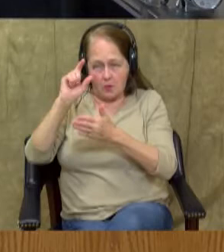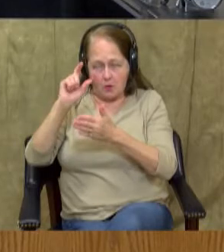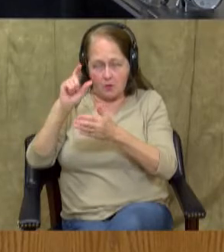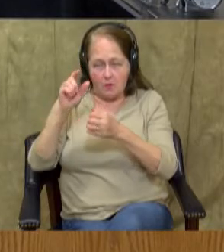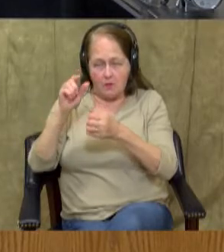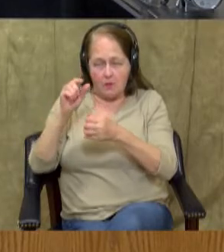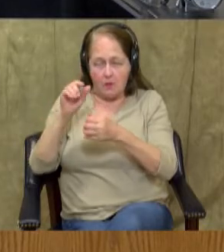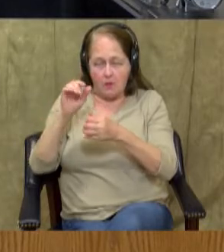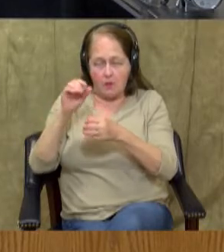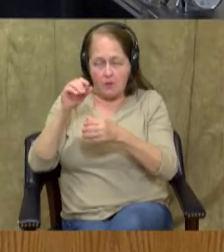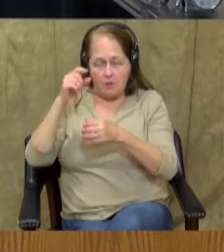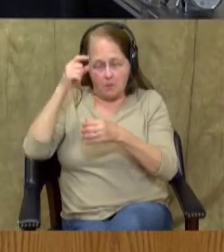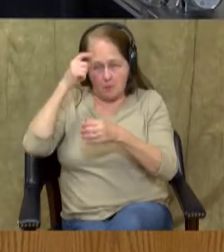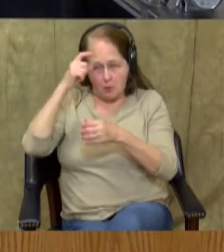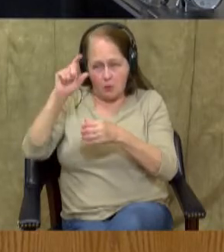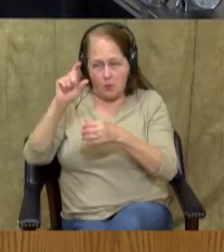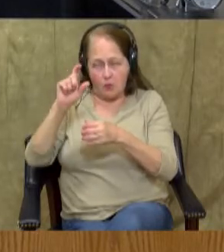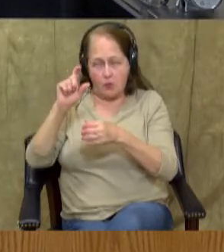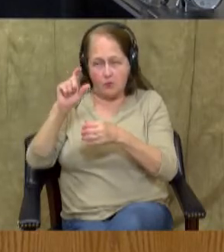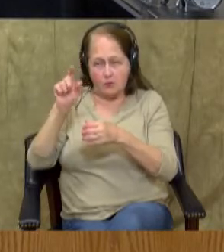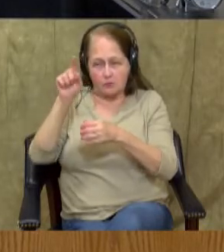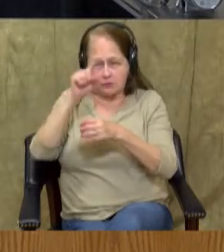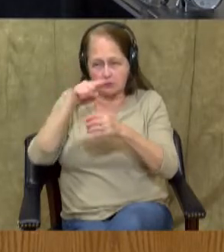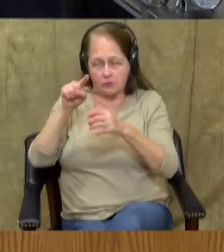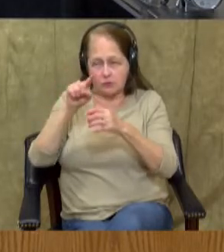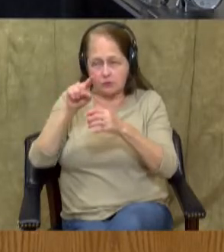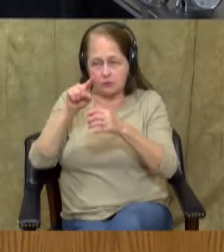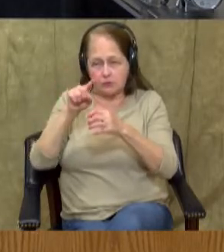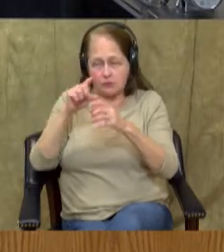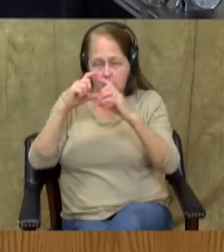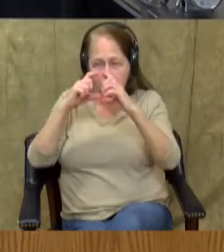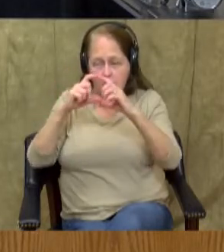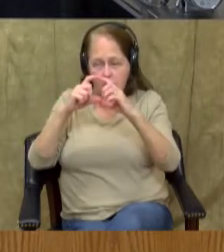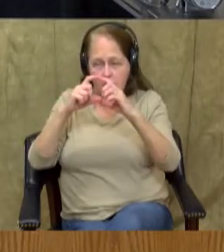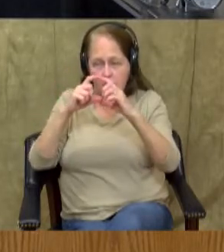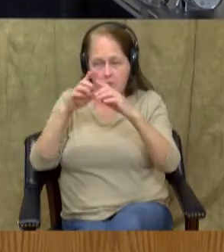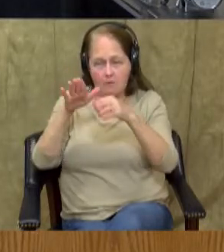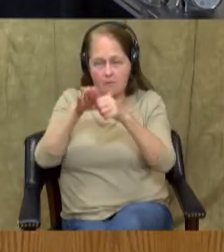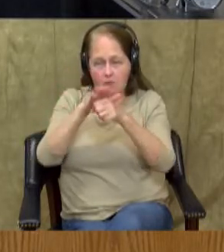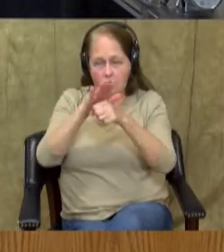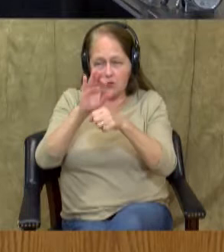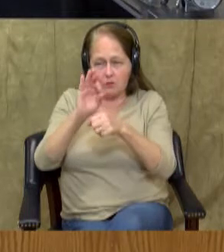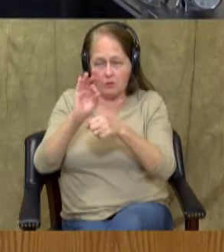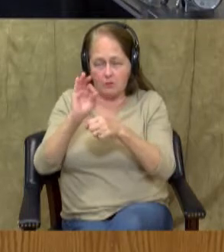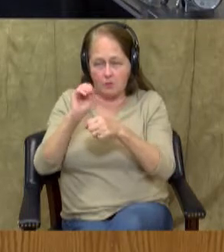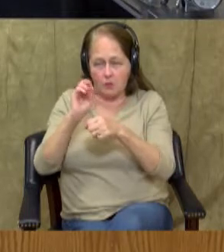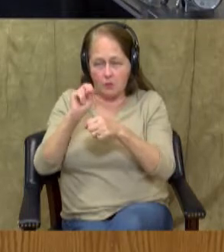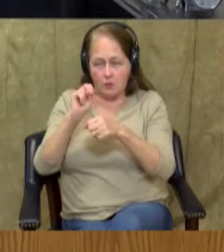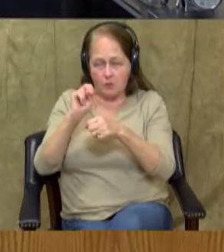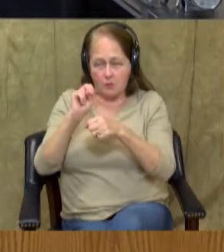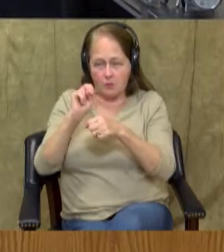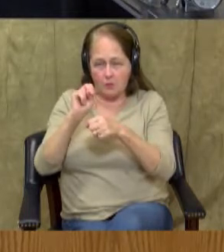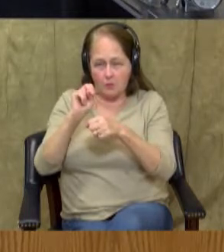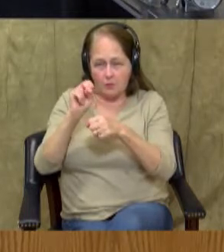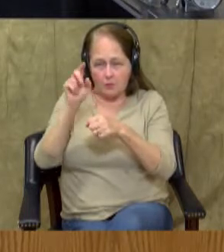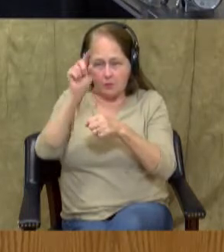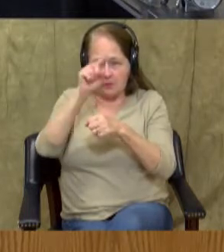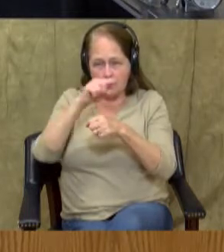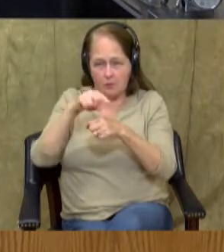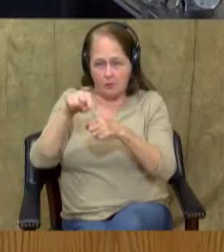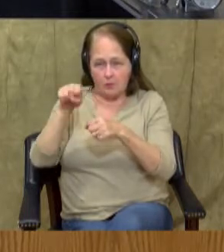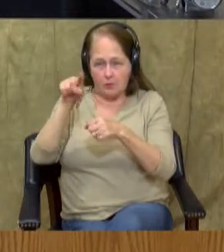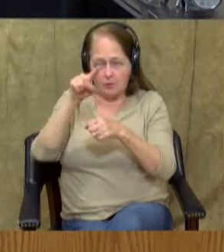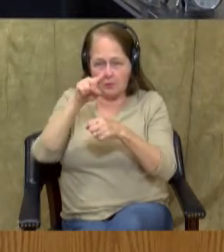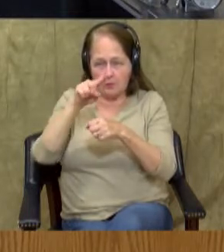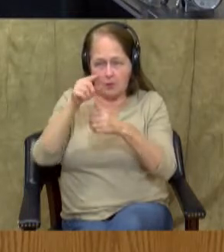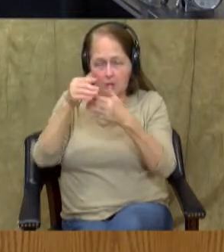moon. This might be kind of hard for you to see, but you can just make out the ring around the moon there.